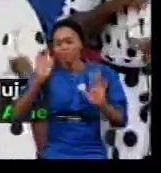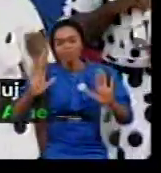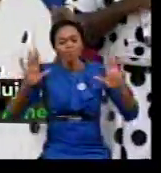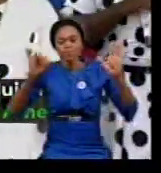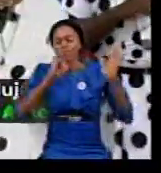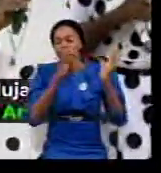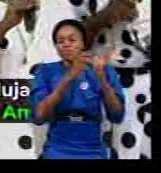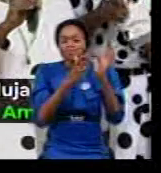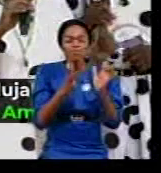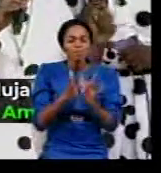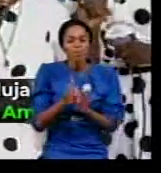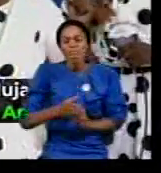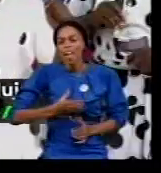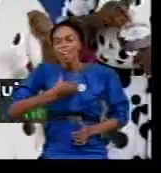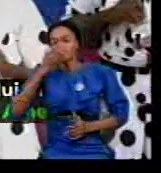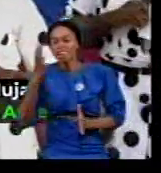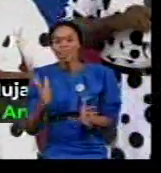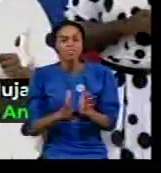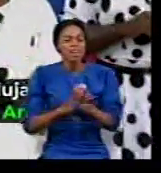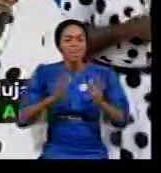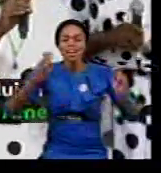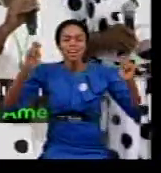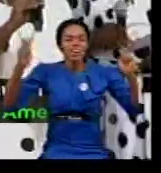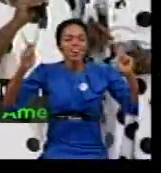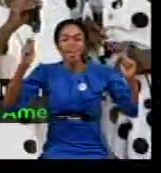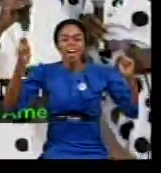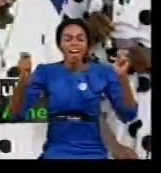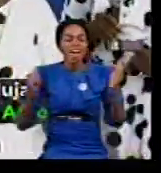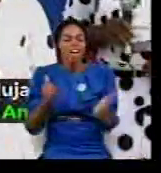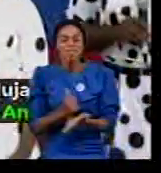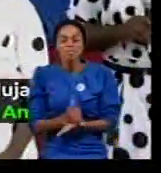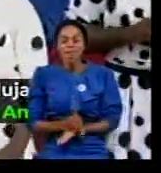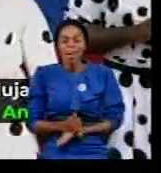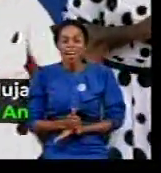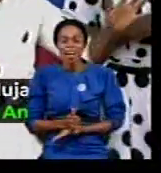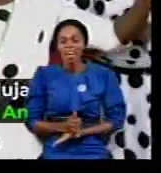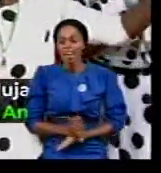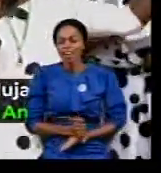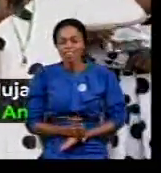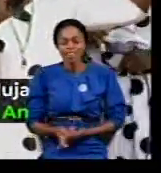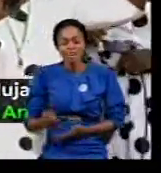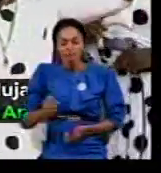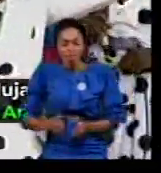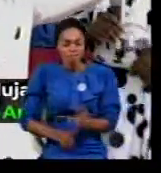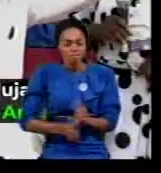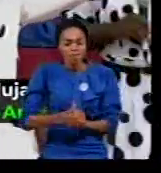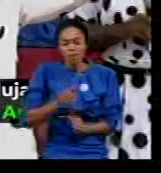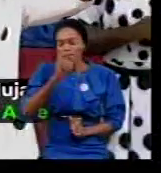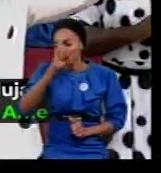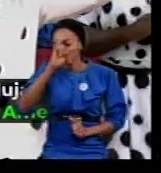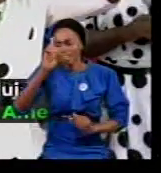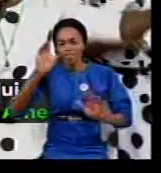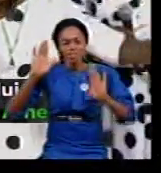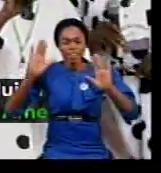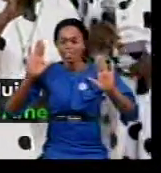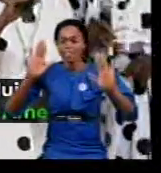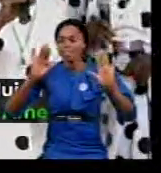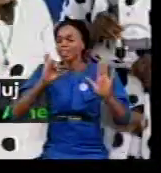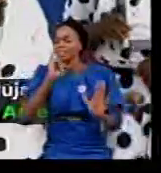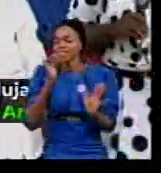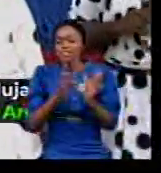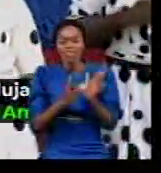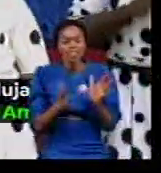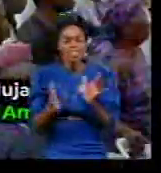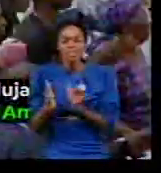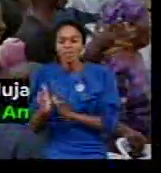convince him. Look at this. Number four is divine defense. Divine defense. Look at chapter 6 and verse 30. In verse 30,